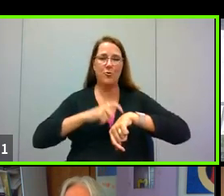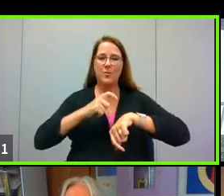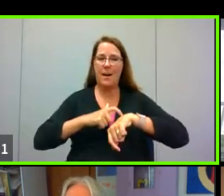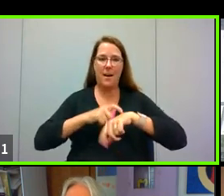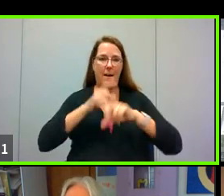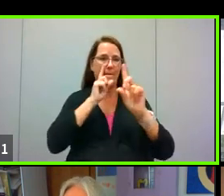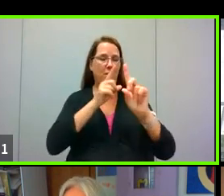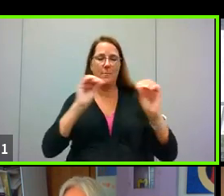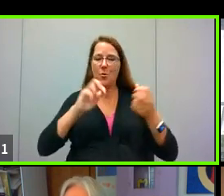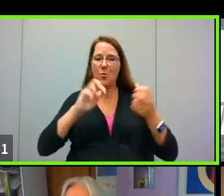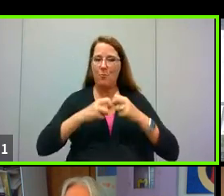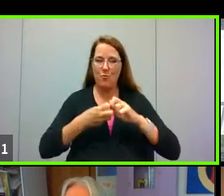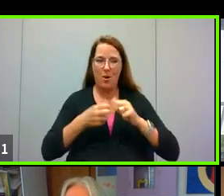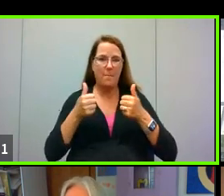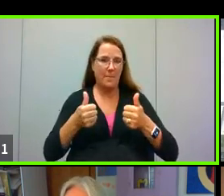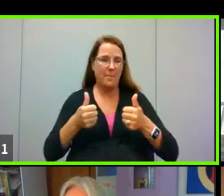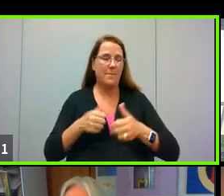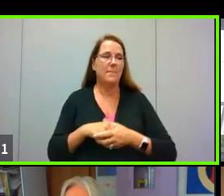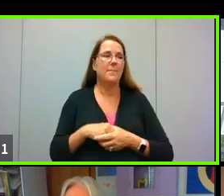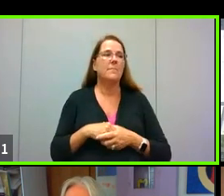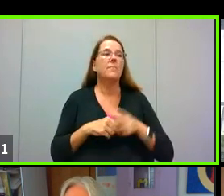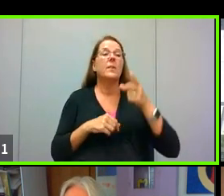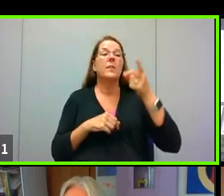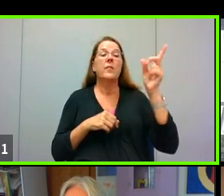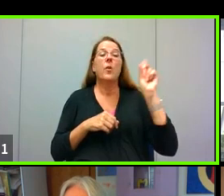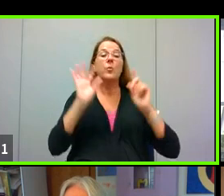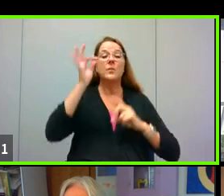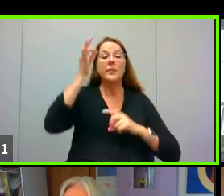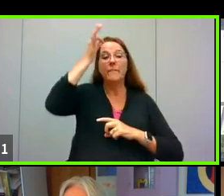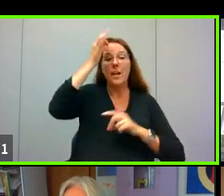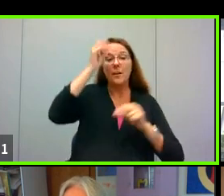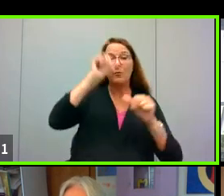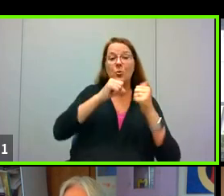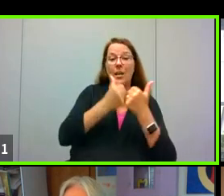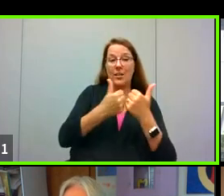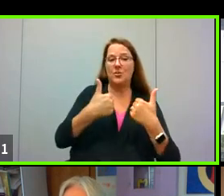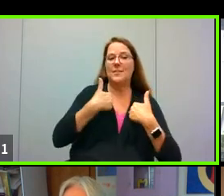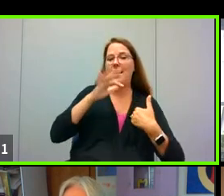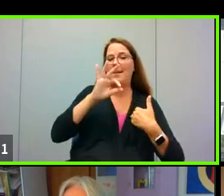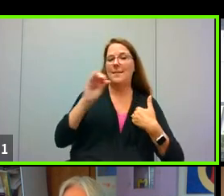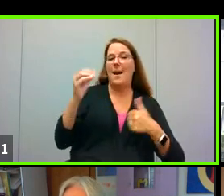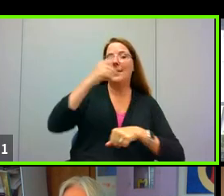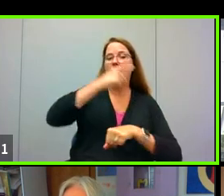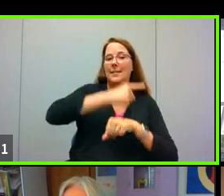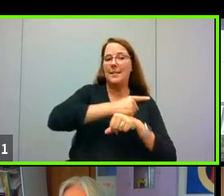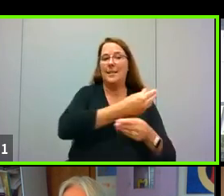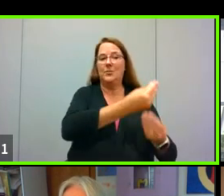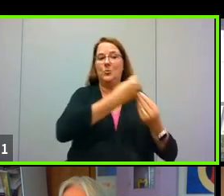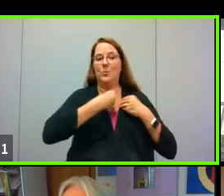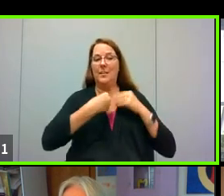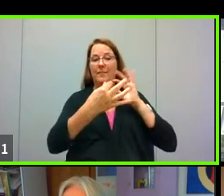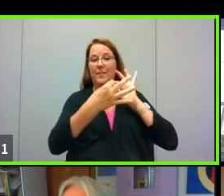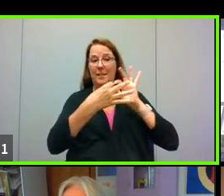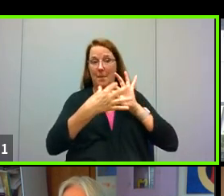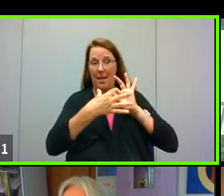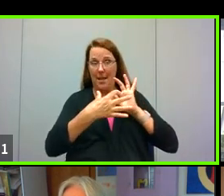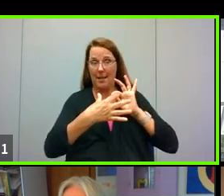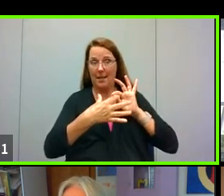problem. And those federal agencies had till April, had 90 days to give us feedback.